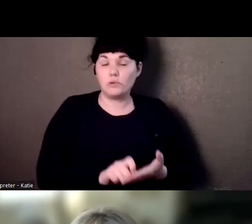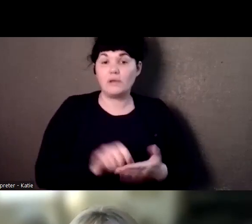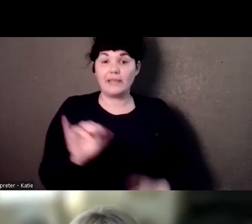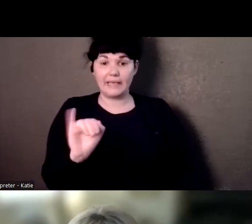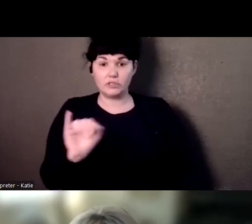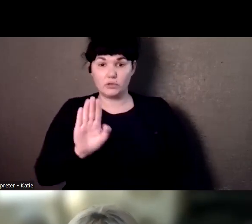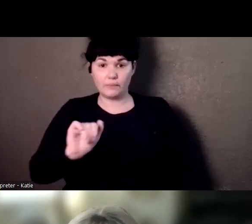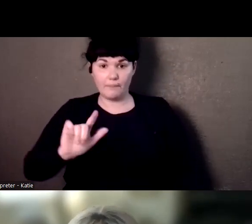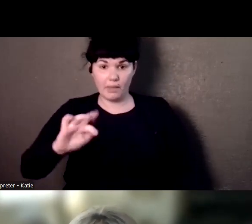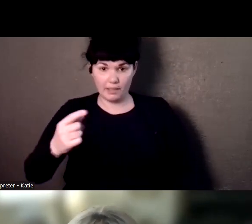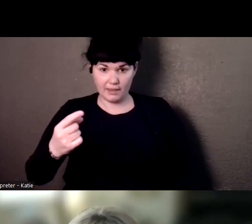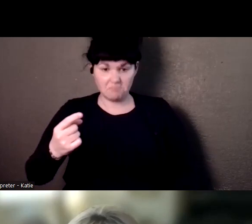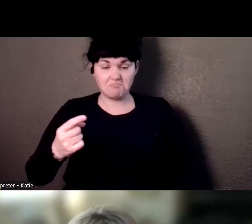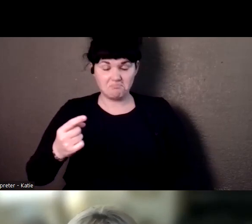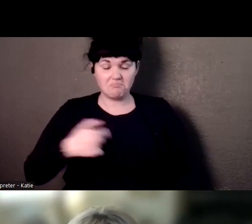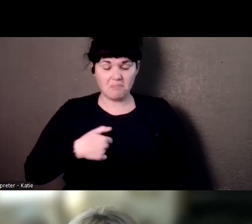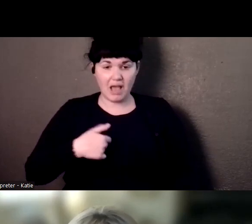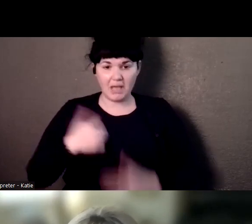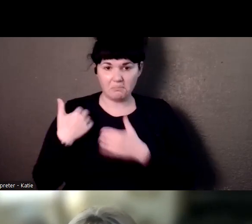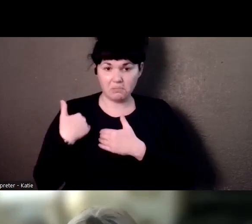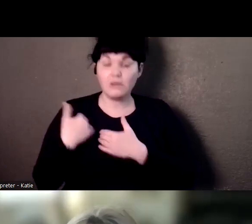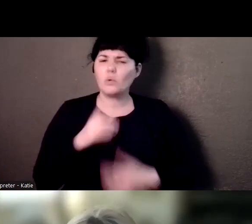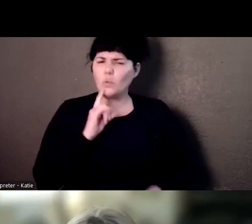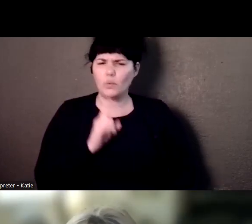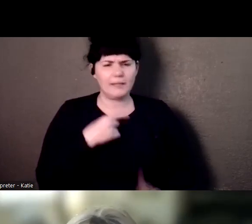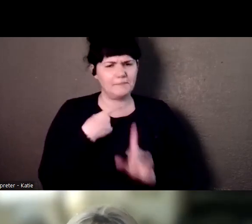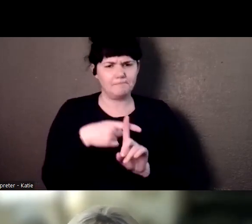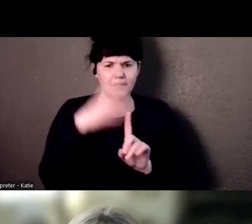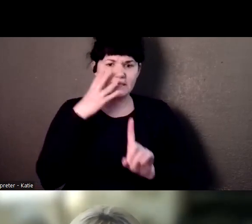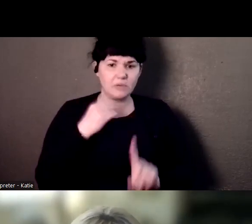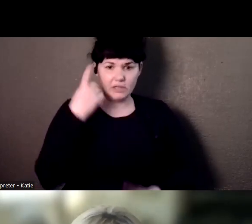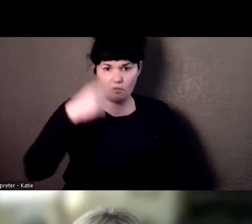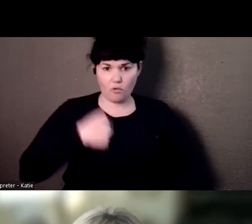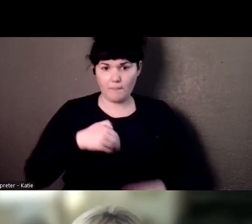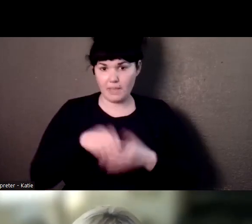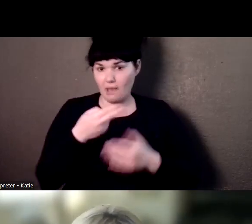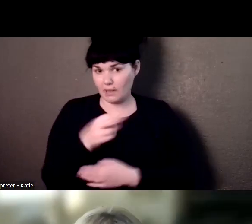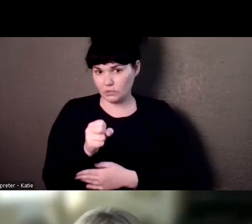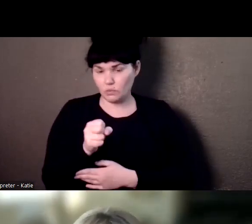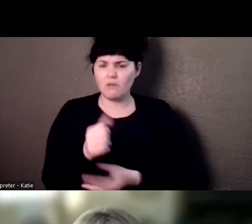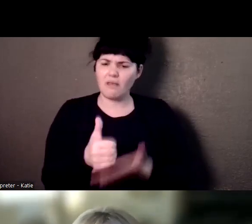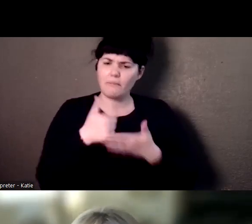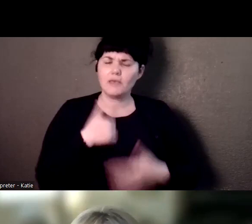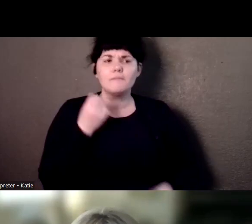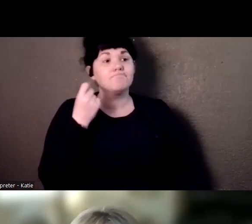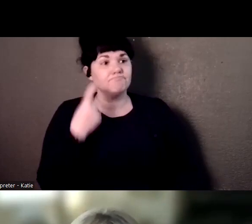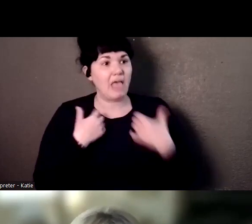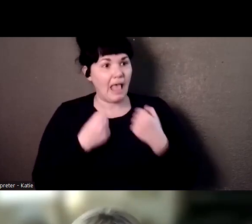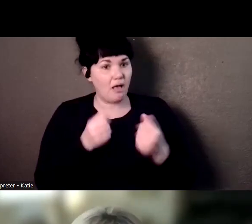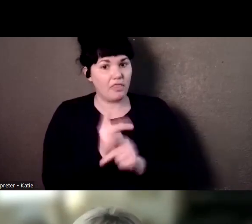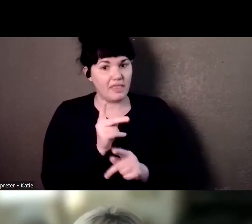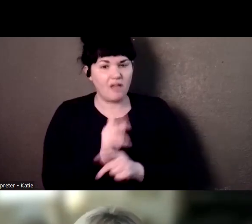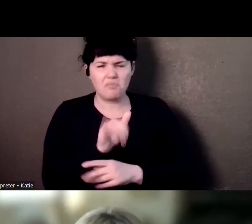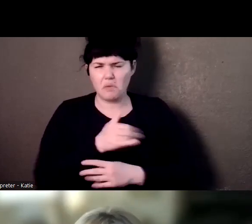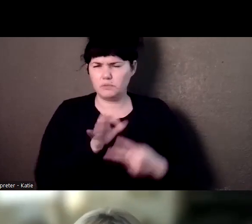good high school experience for me, and it made me realize that healthcare was going to be my choice